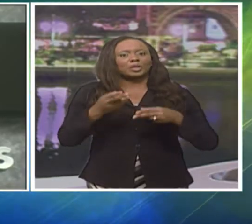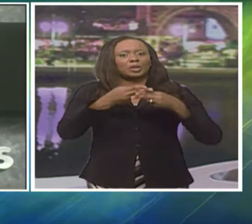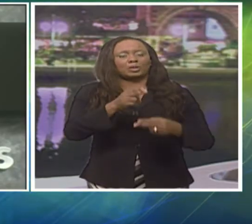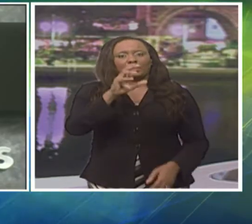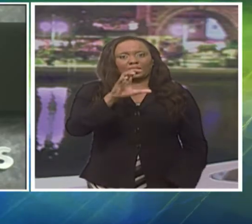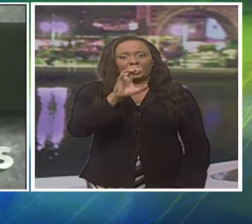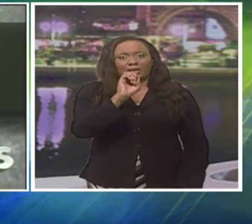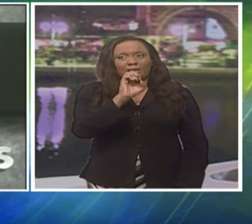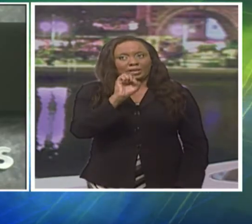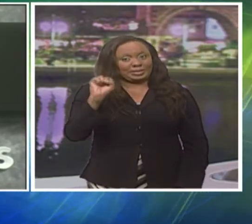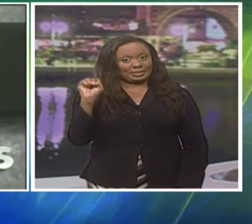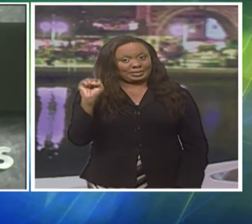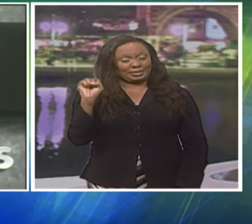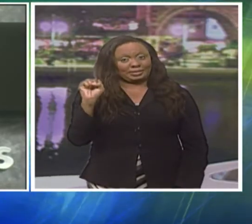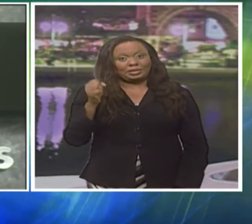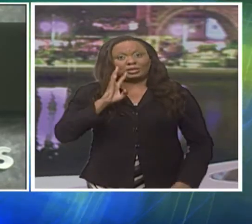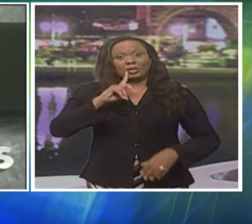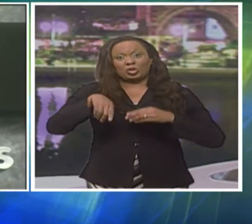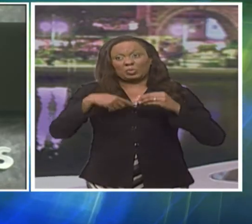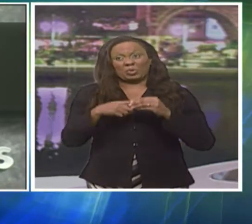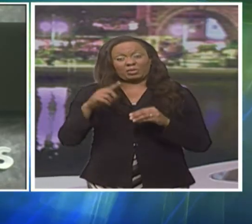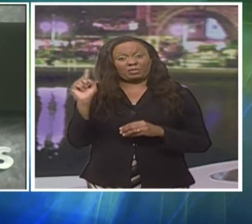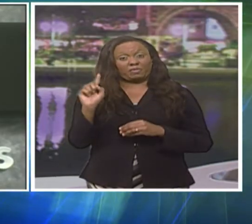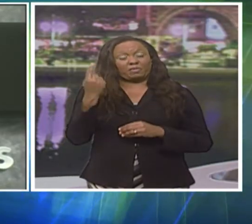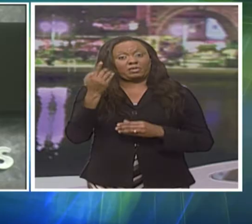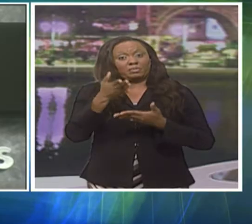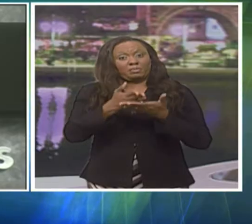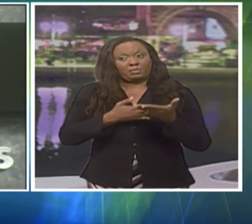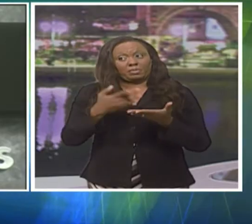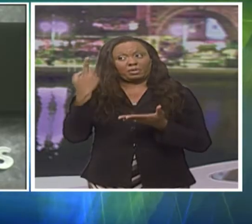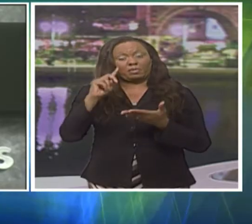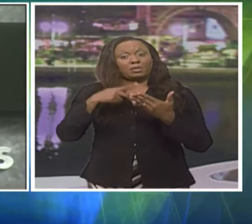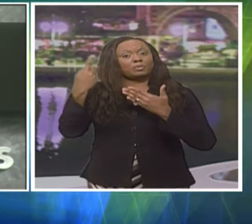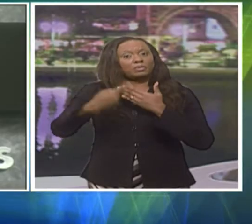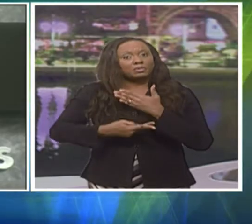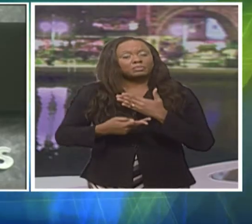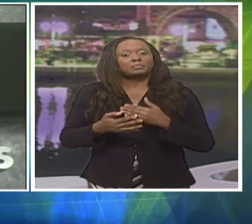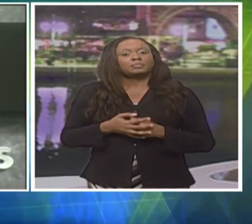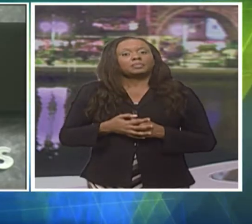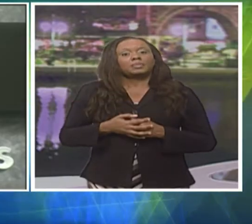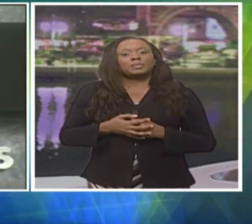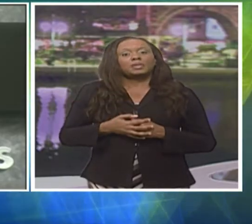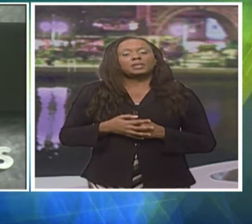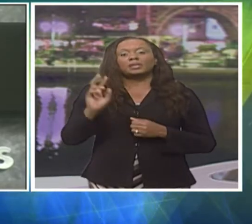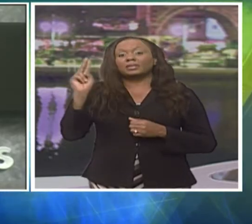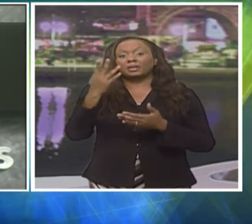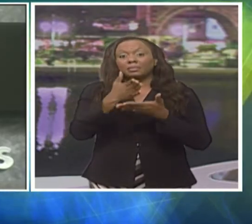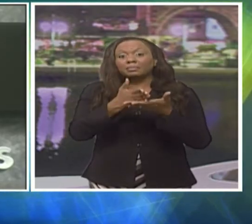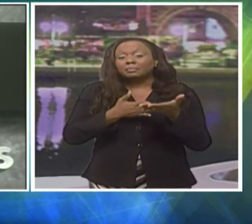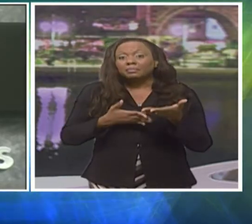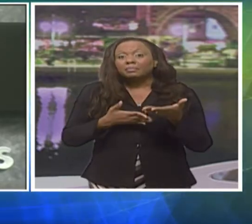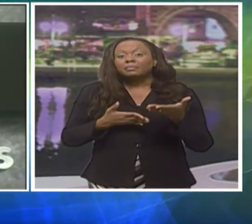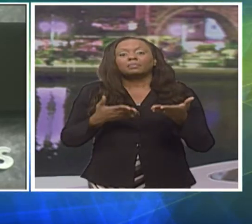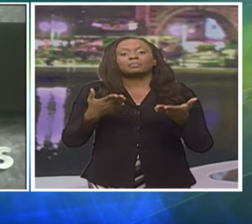the bill that's gone to the House so far, deals with the first part of the cess program, and that is the financing of the cess. The second part, which we haven't seen yet,